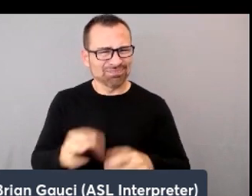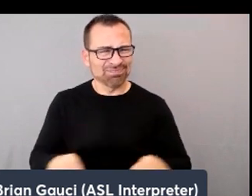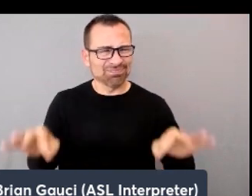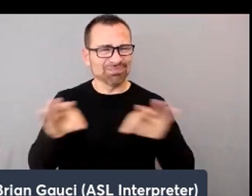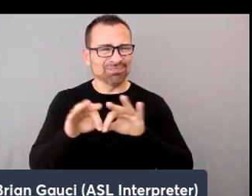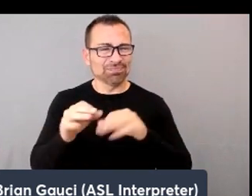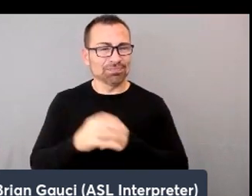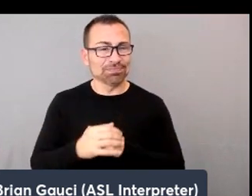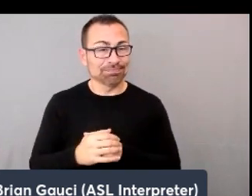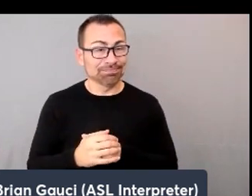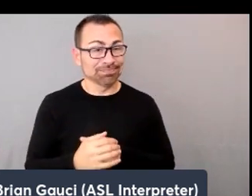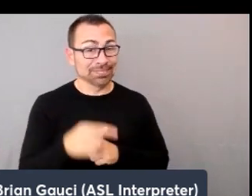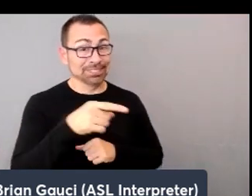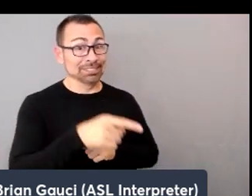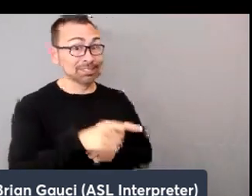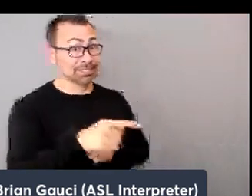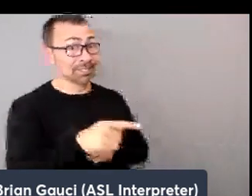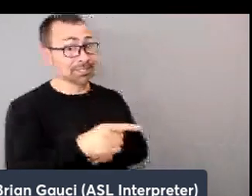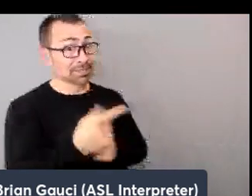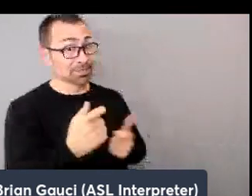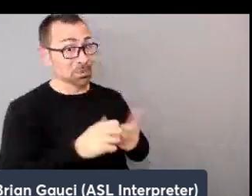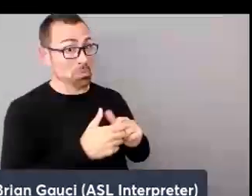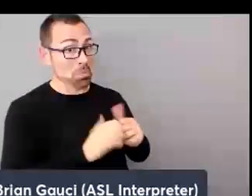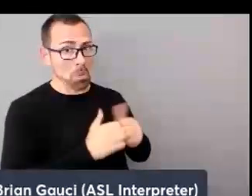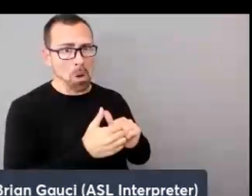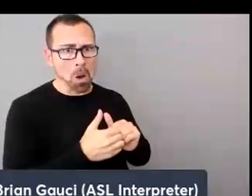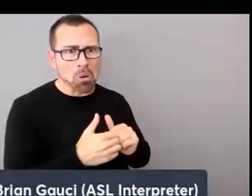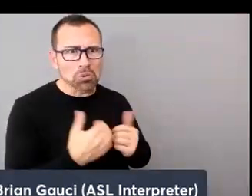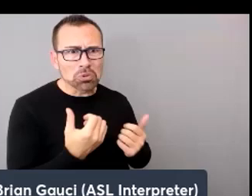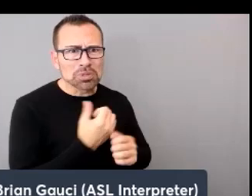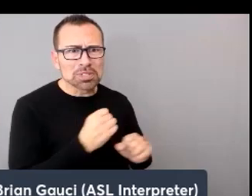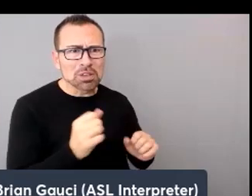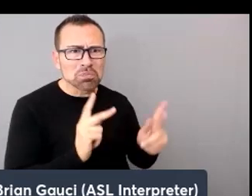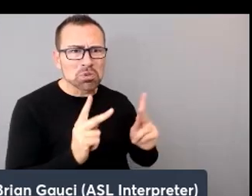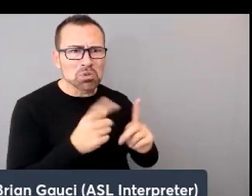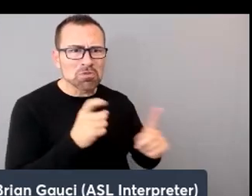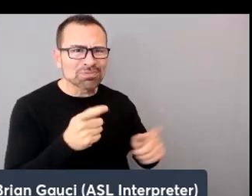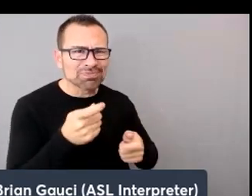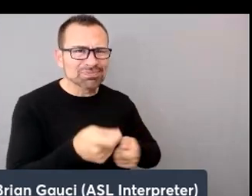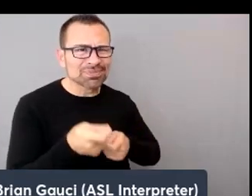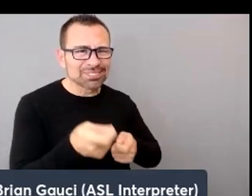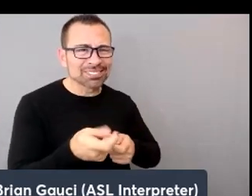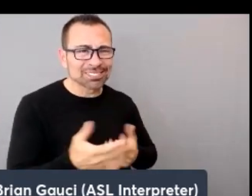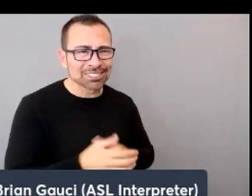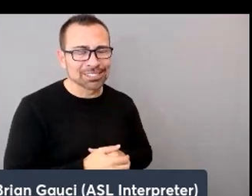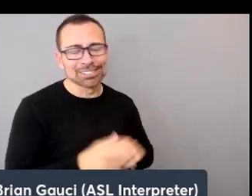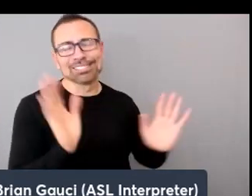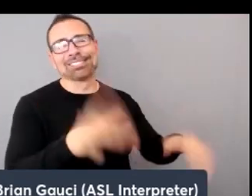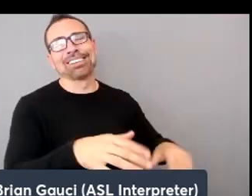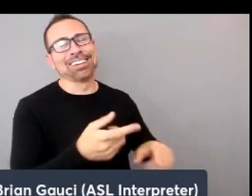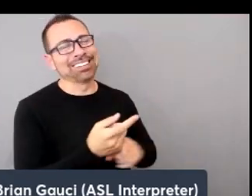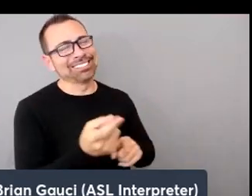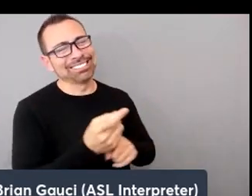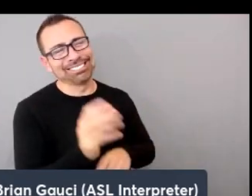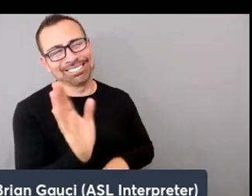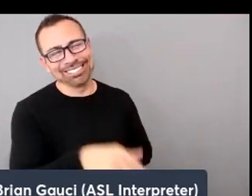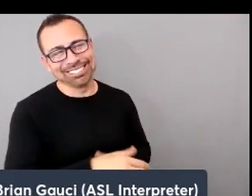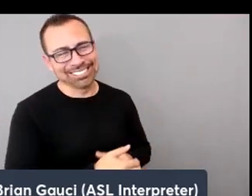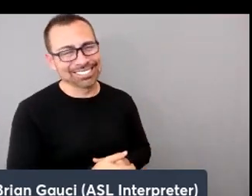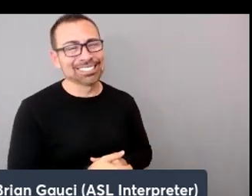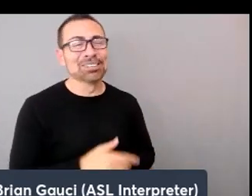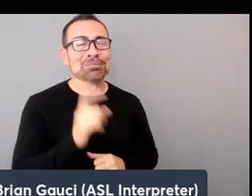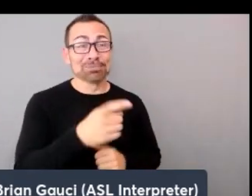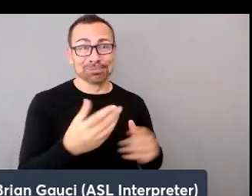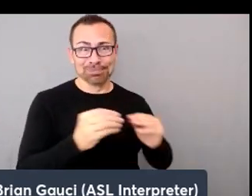get people out of the gardens, right? Oh, no, I'm just kidding. No, we need to get more people in the garden. Let me show